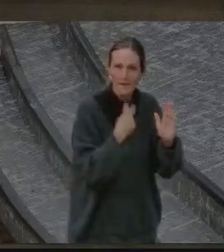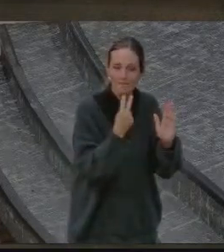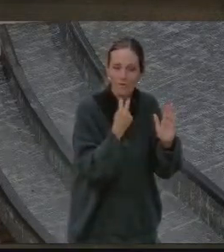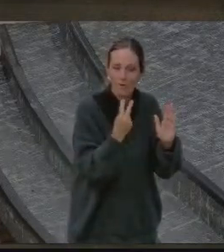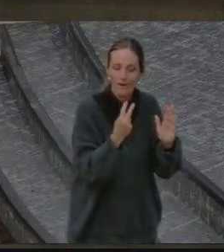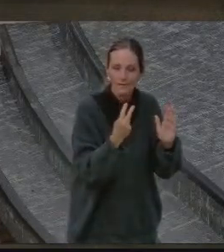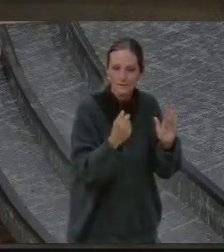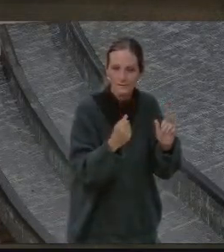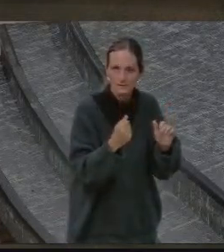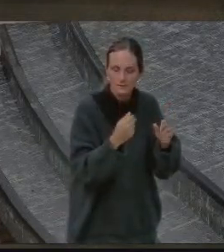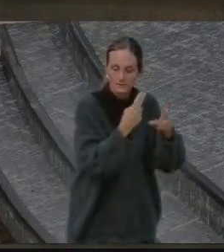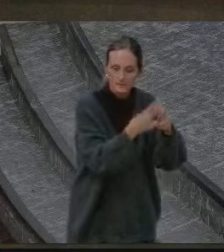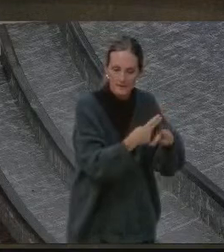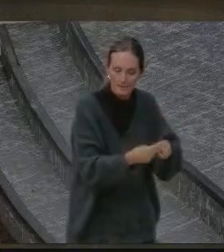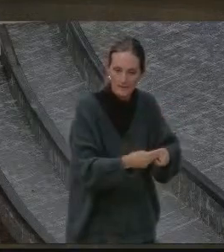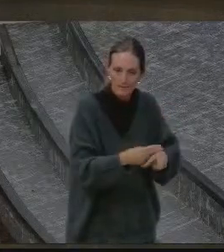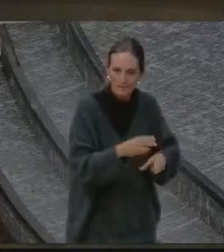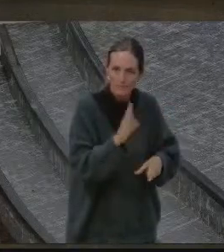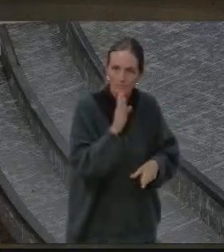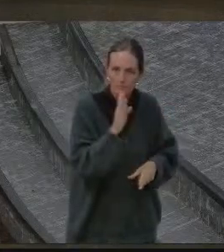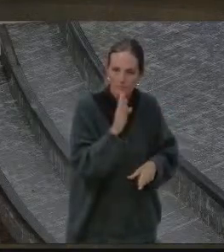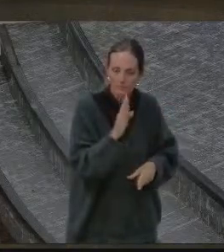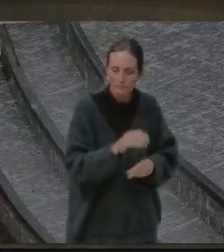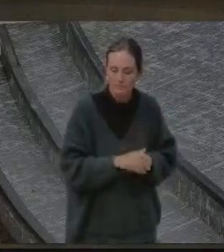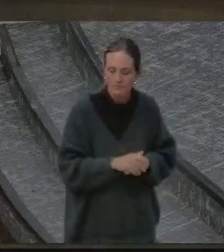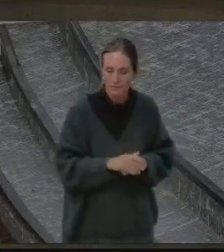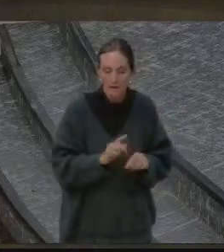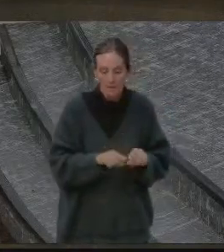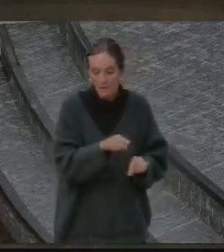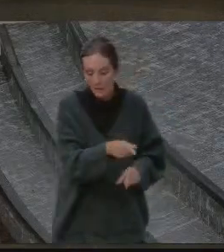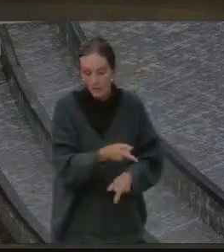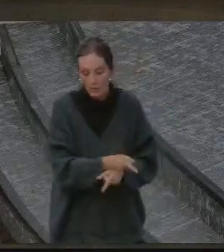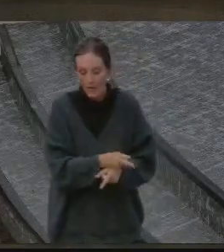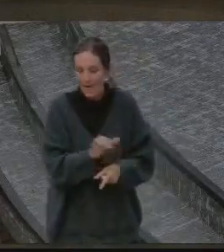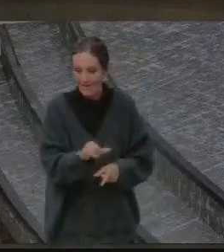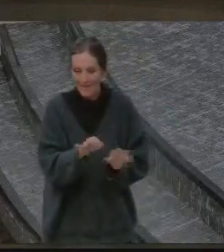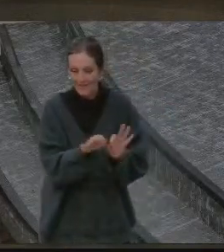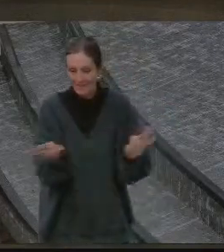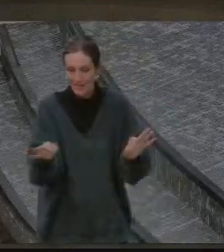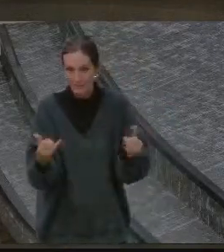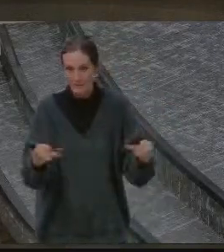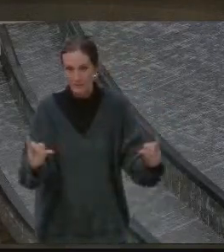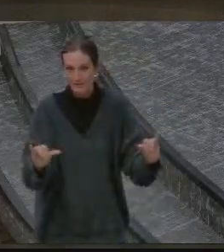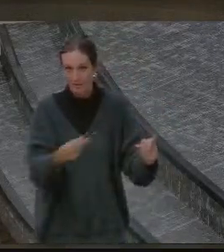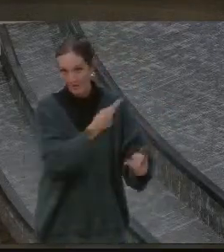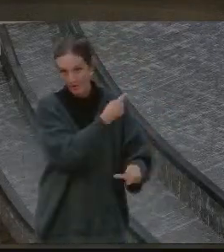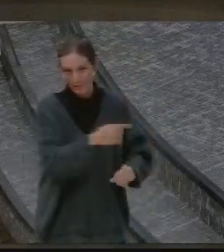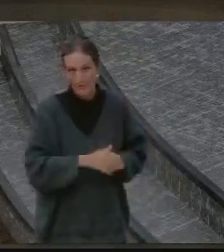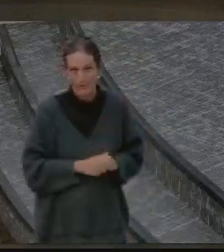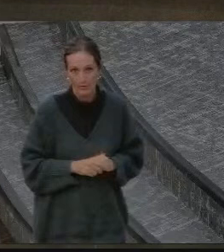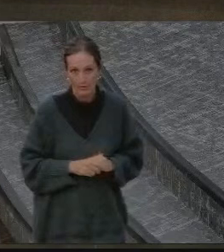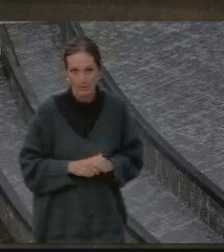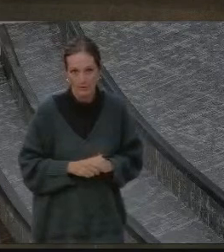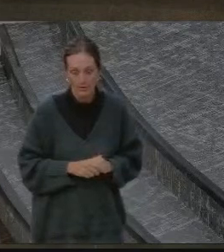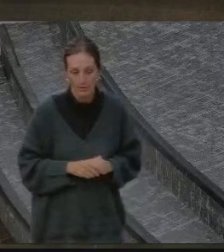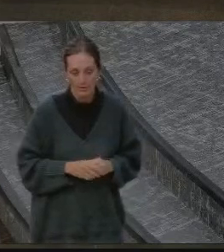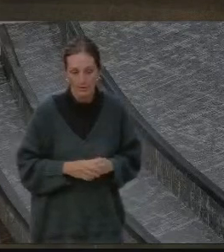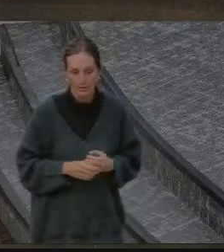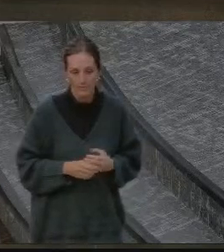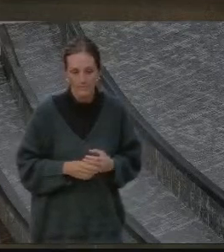by voice nomination. But you're right, that language is still in there about